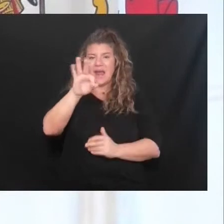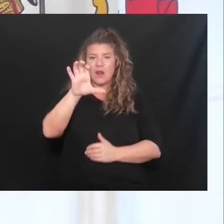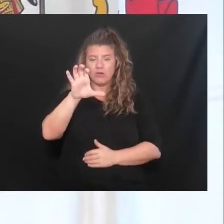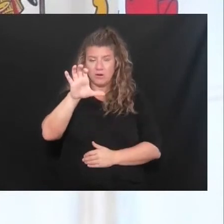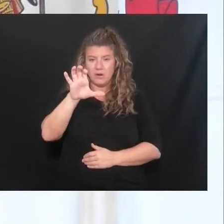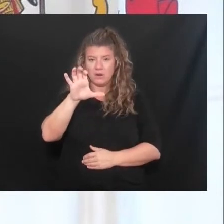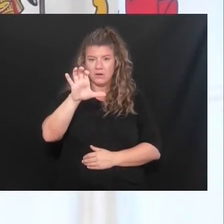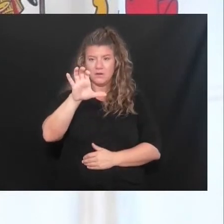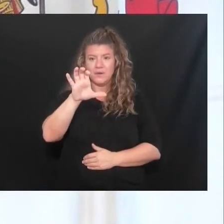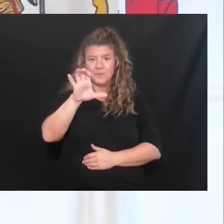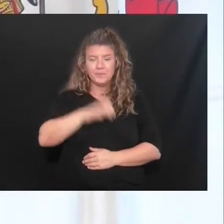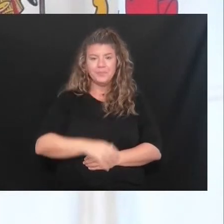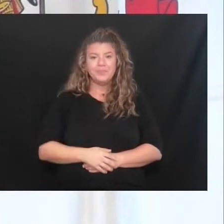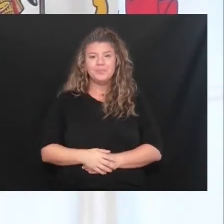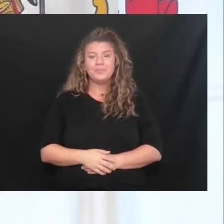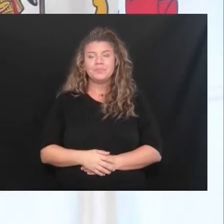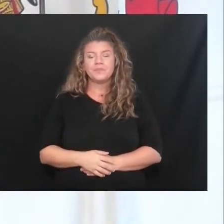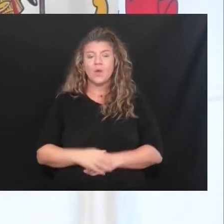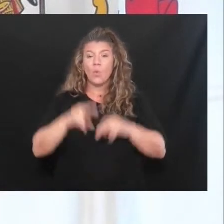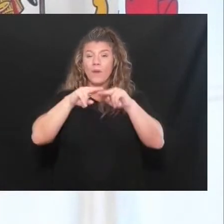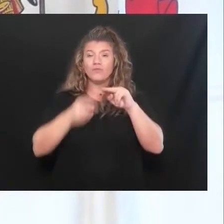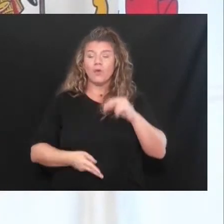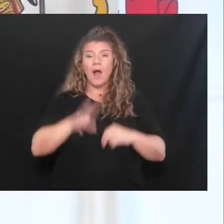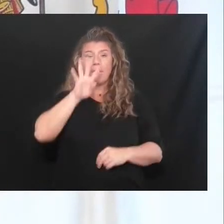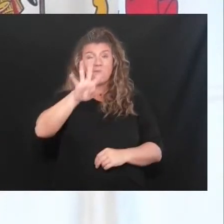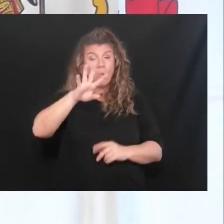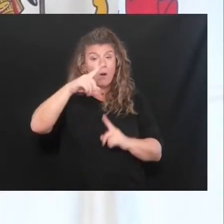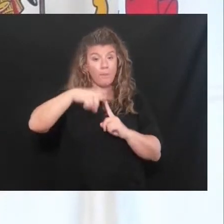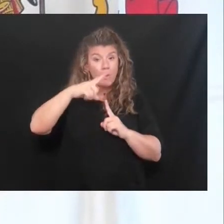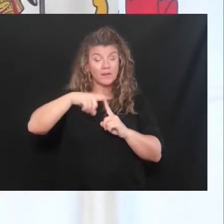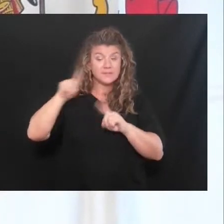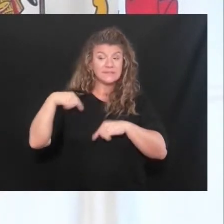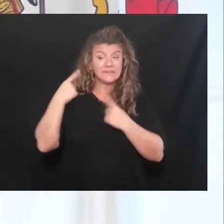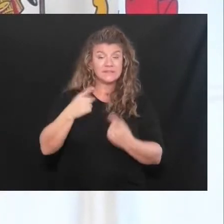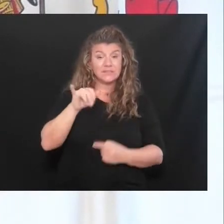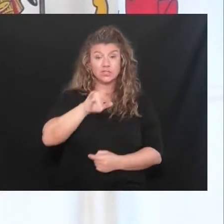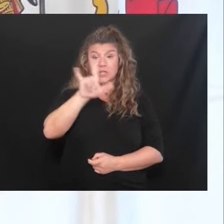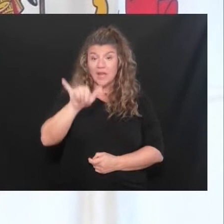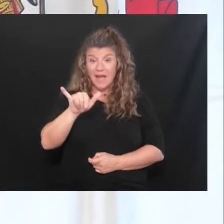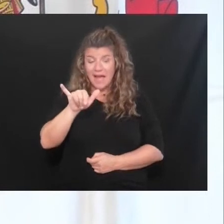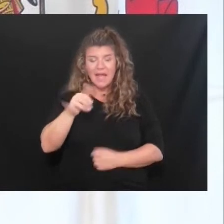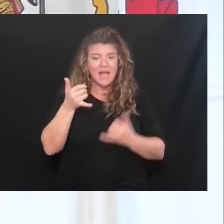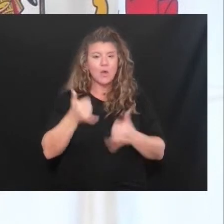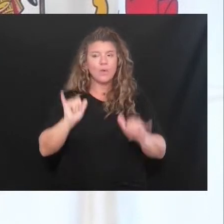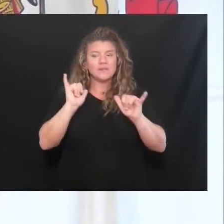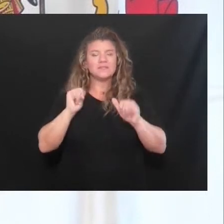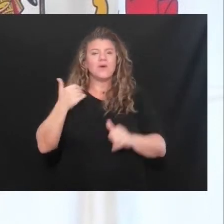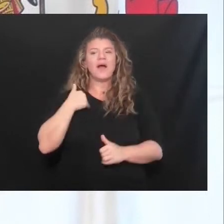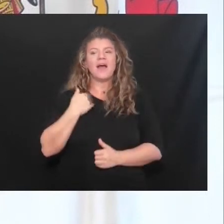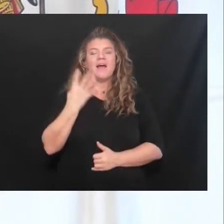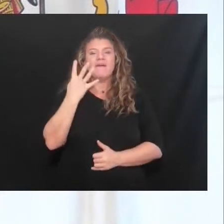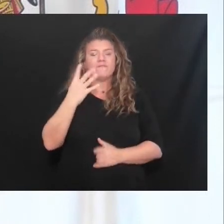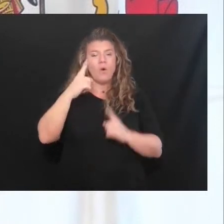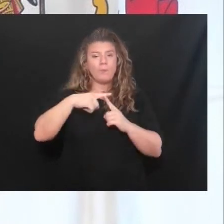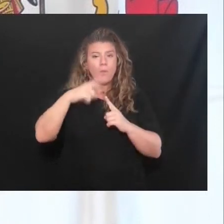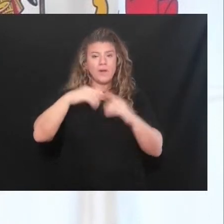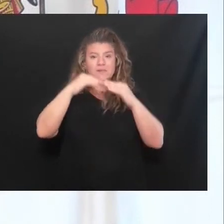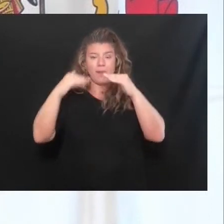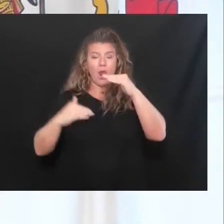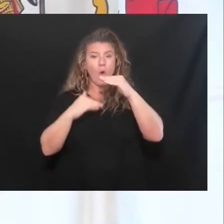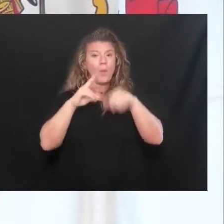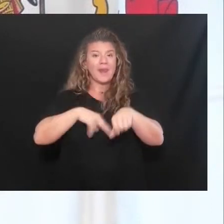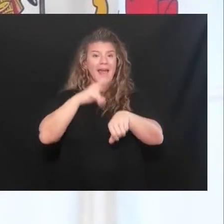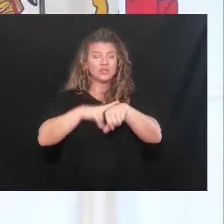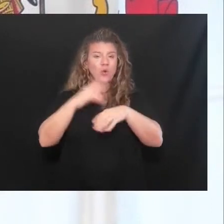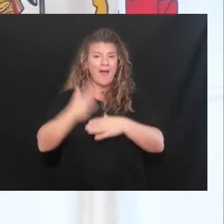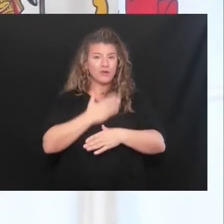39,900. We've dropped 4 points since July, and we're still 4 points below the national